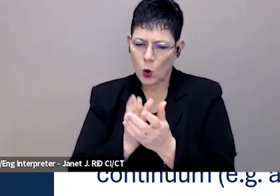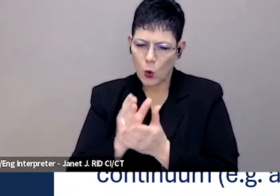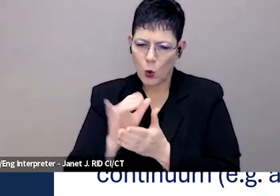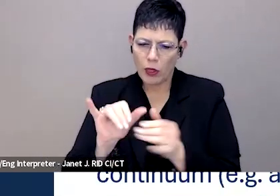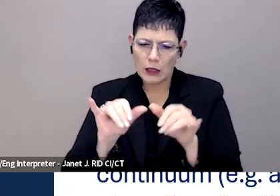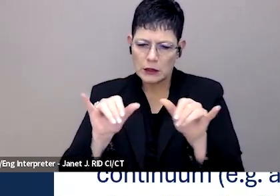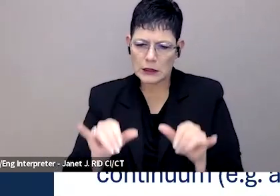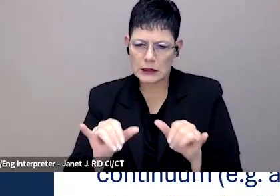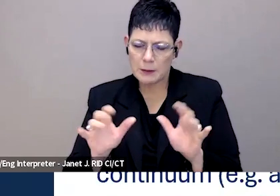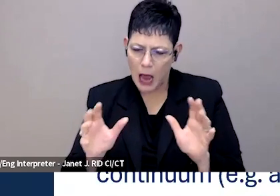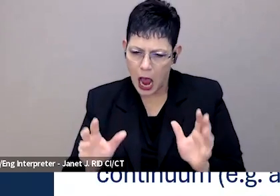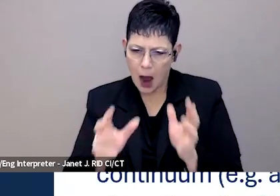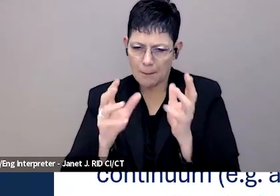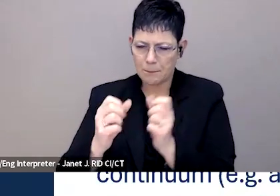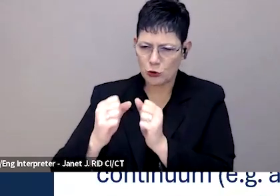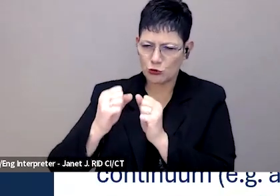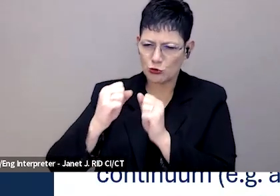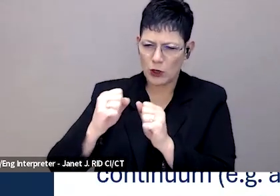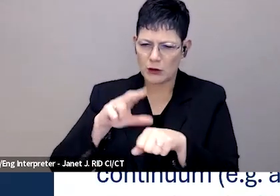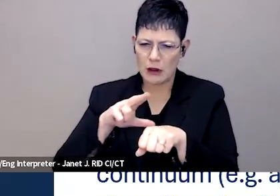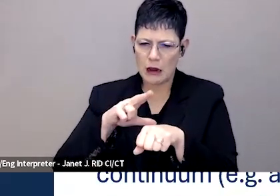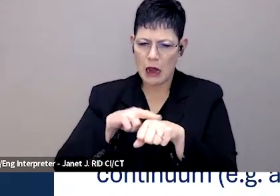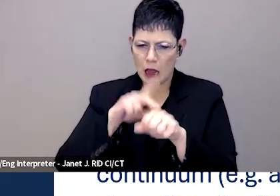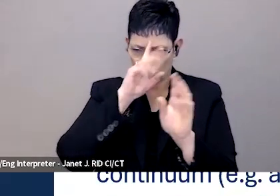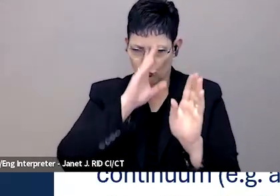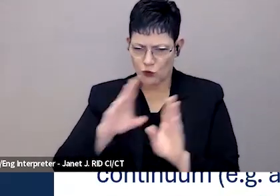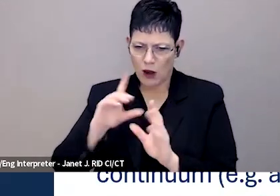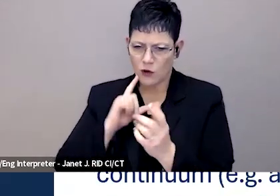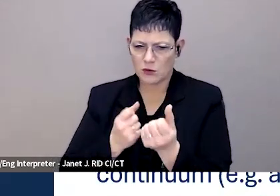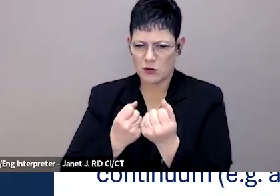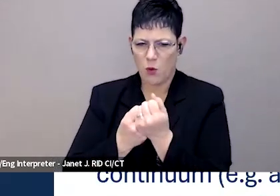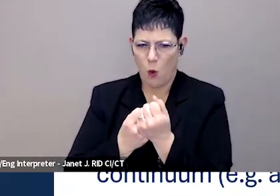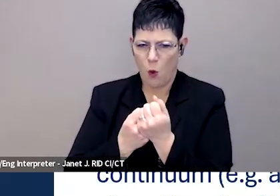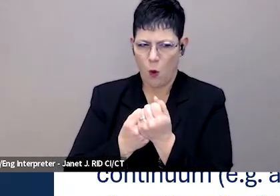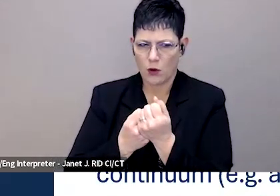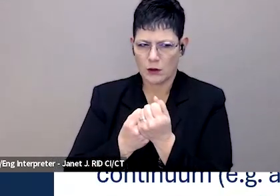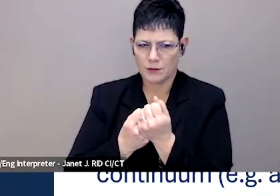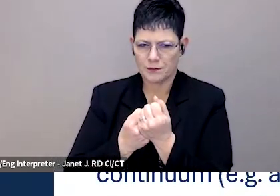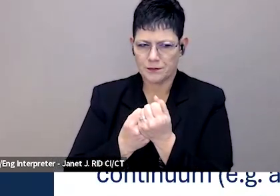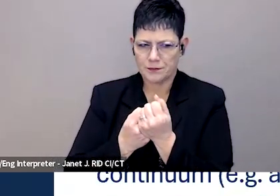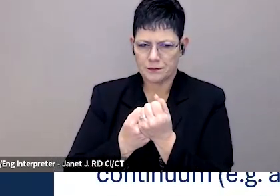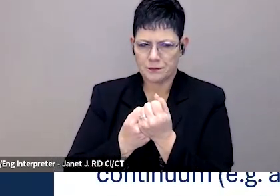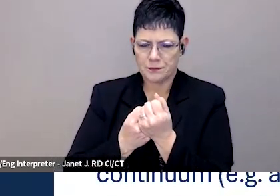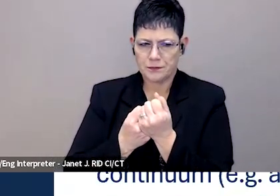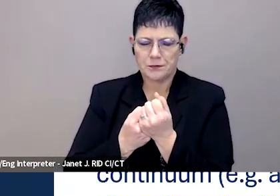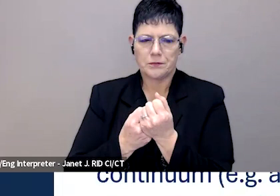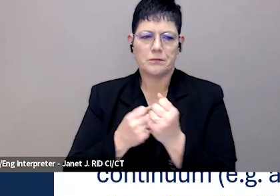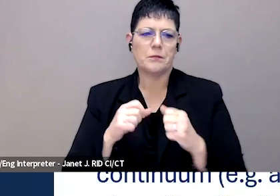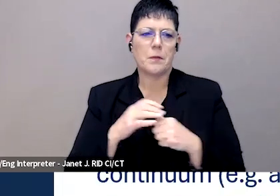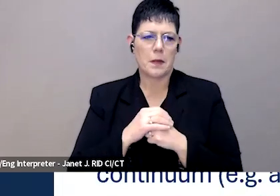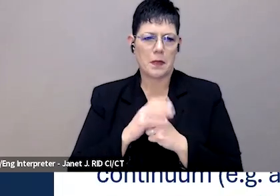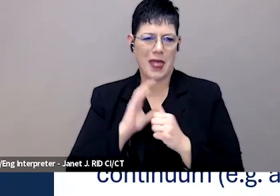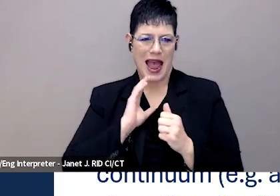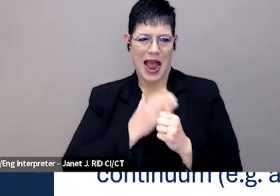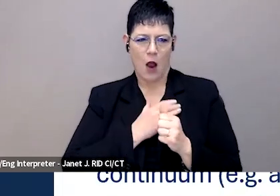action on and to strengthen the national strategy to support family caregivers. And here you see an overview of our steering